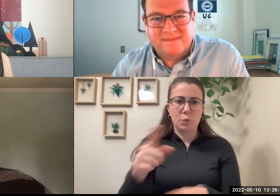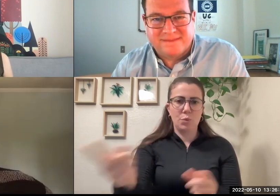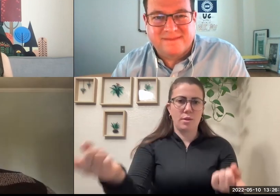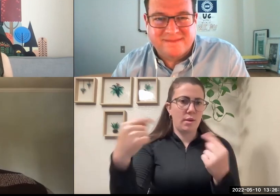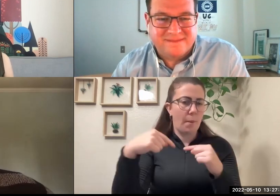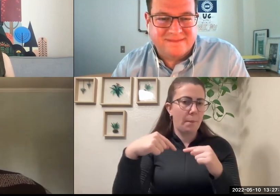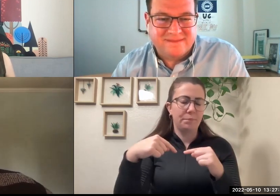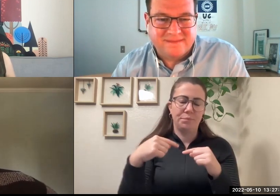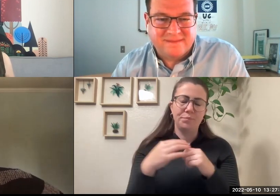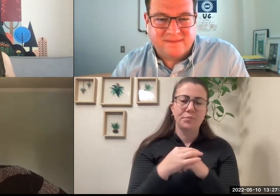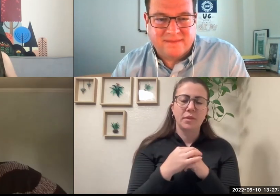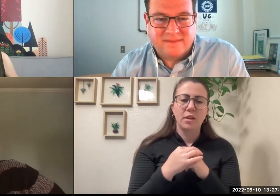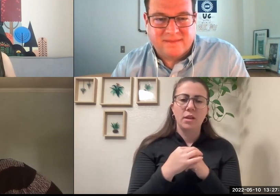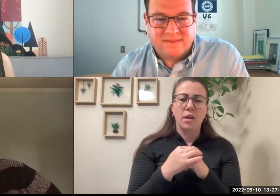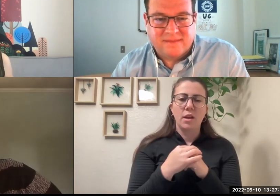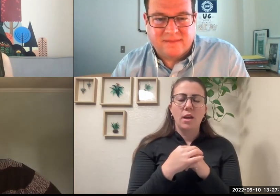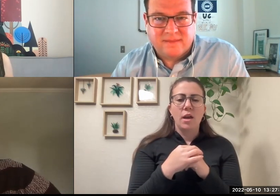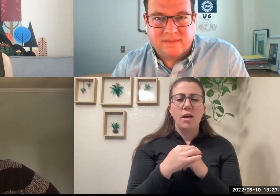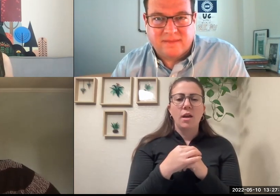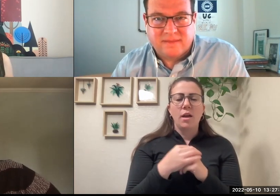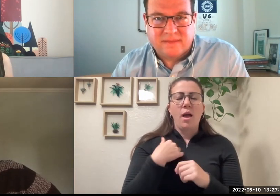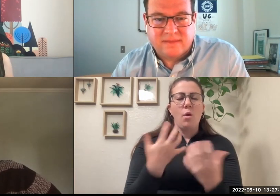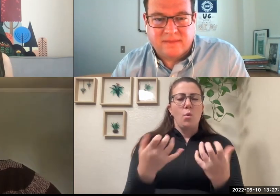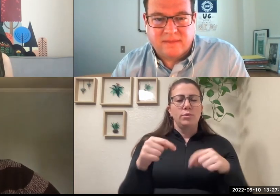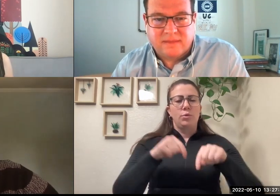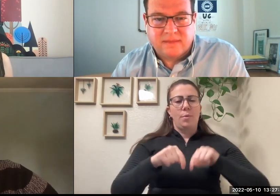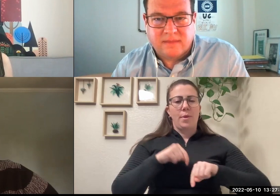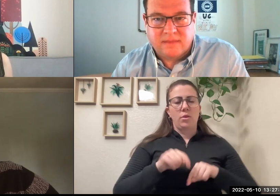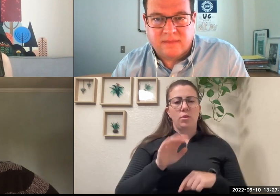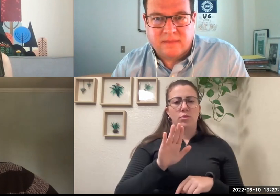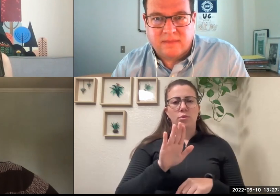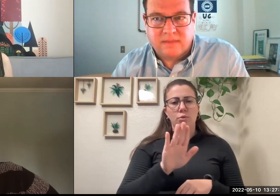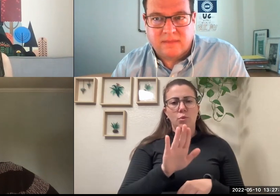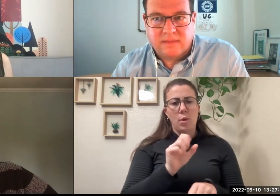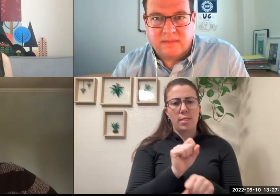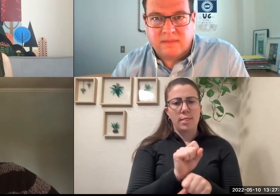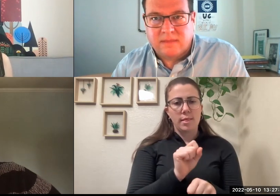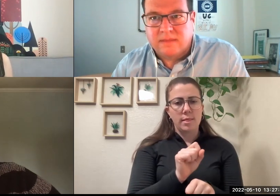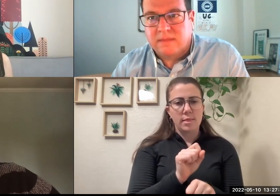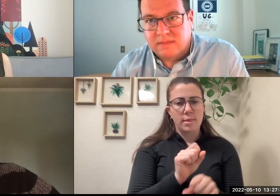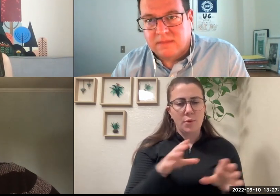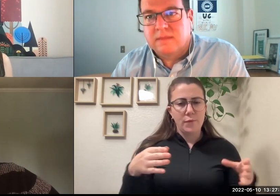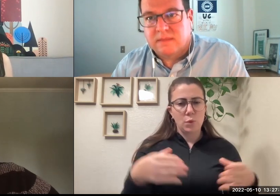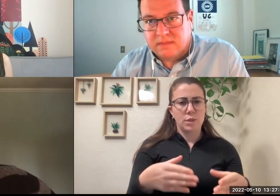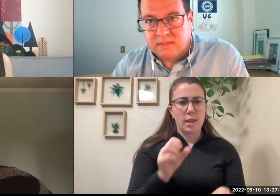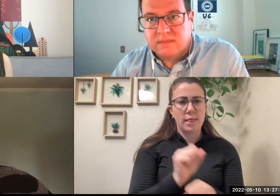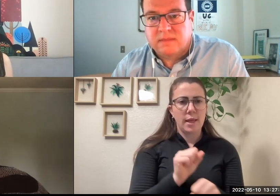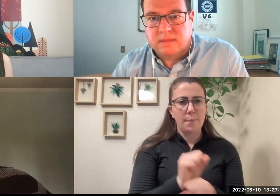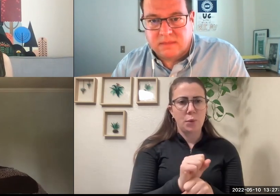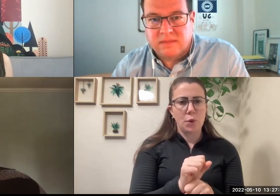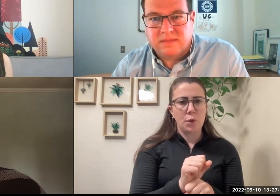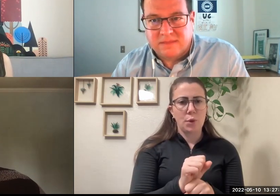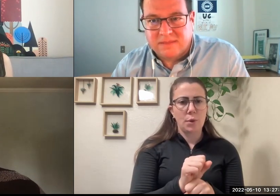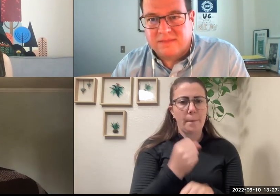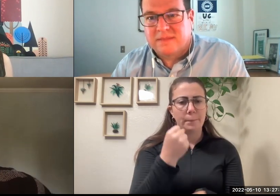wide. So I want to go back to your framework of the labor movement as a story of innovation and adaptation instead of this